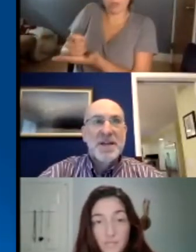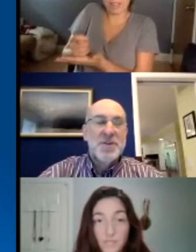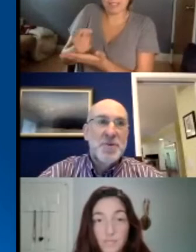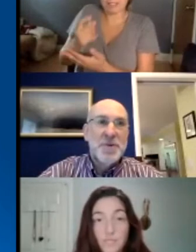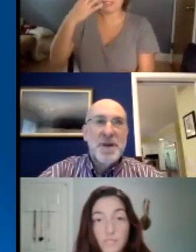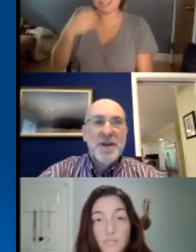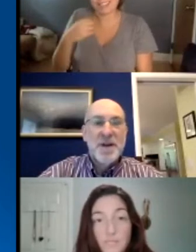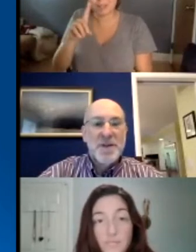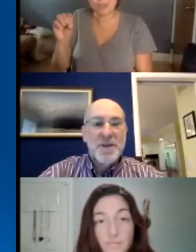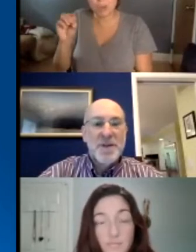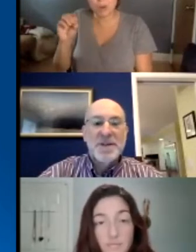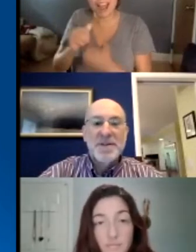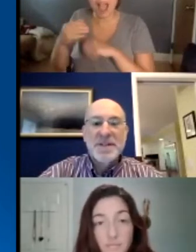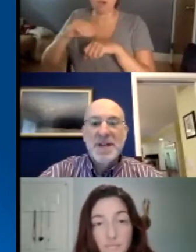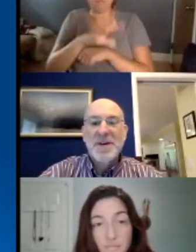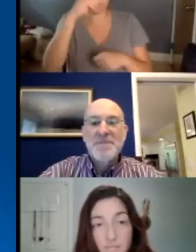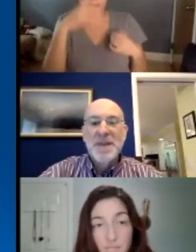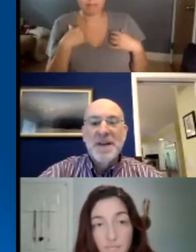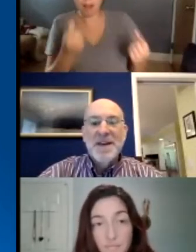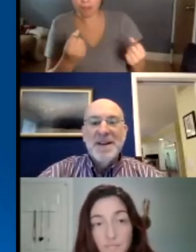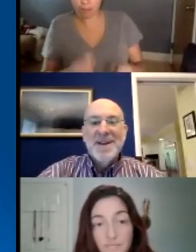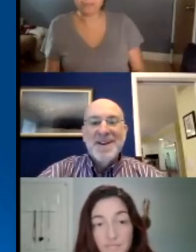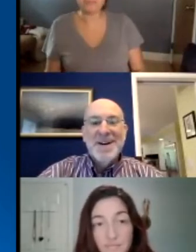what that can do for mental health issues and et cetera.